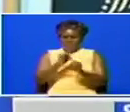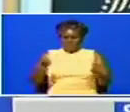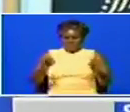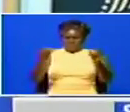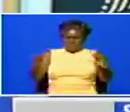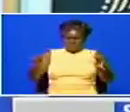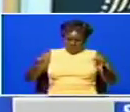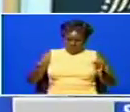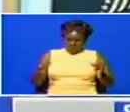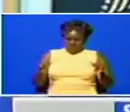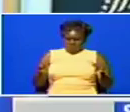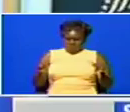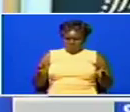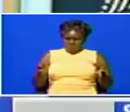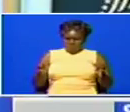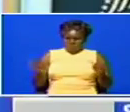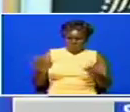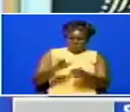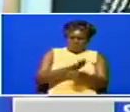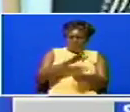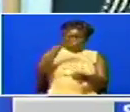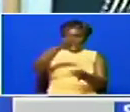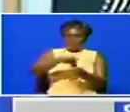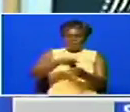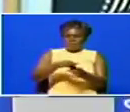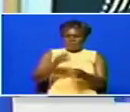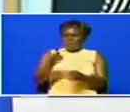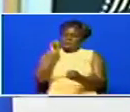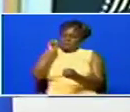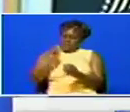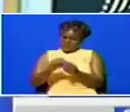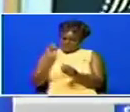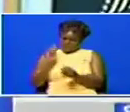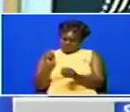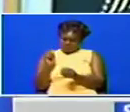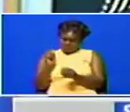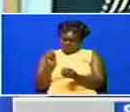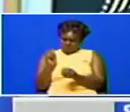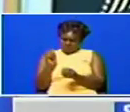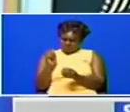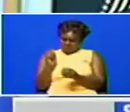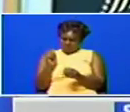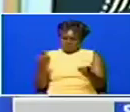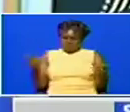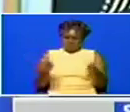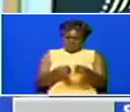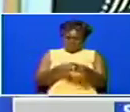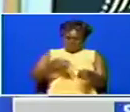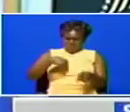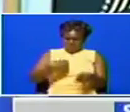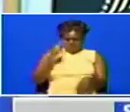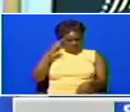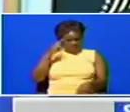accountability to the overall election. That's the test. It is our firm conclusion that